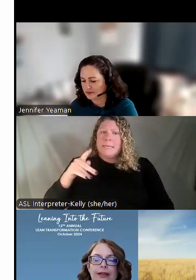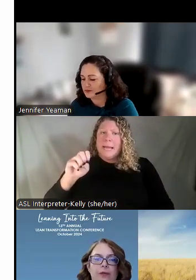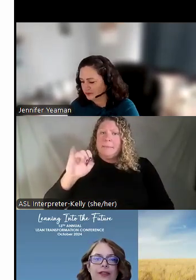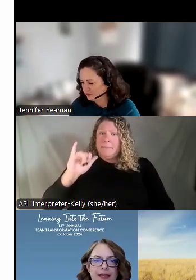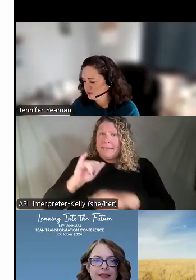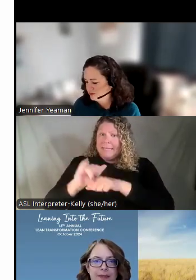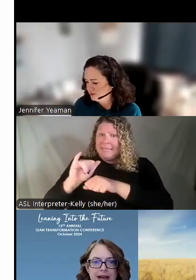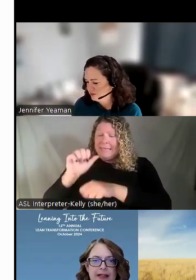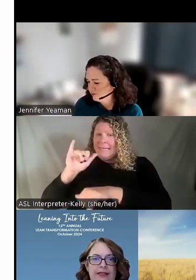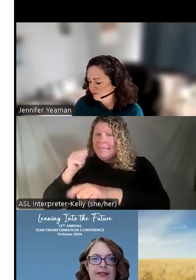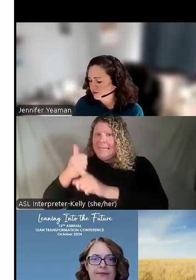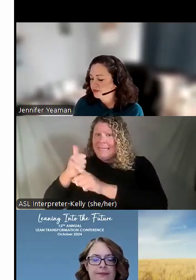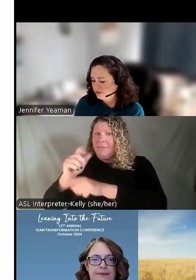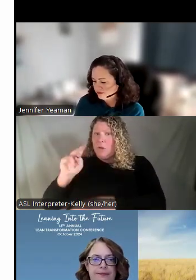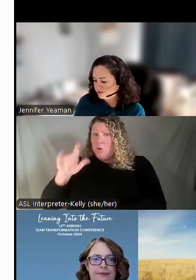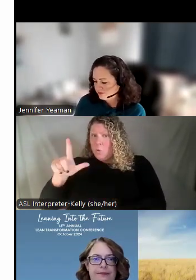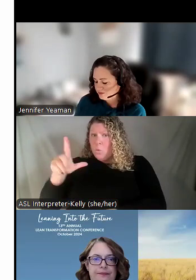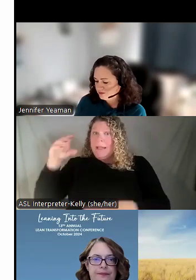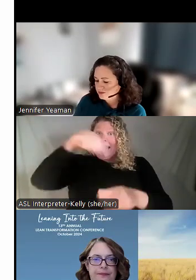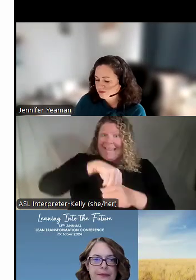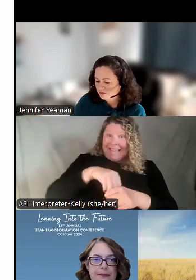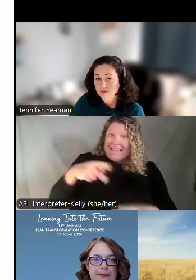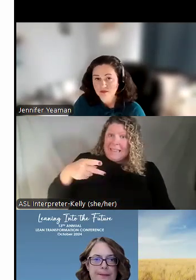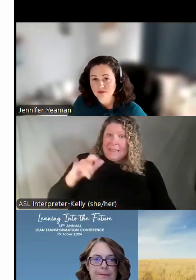tool within the pilot.